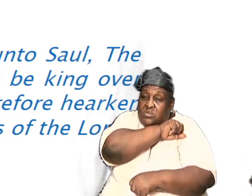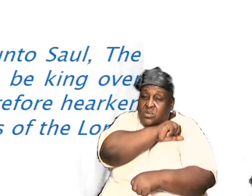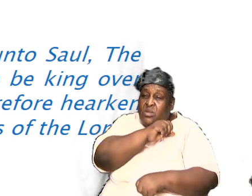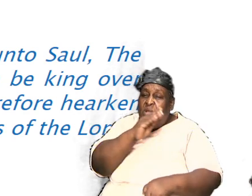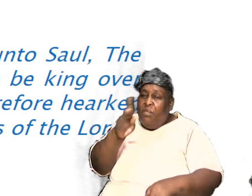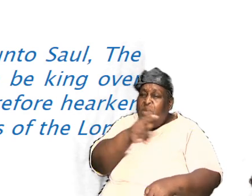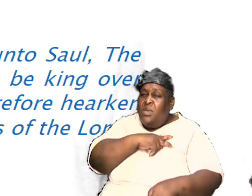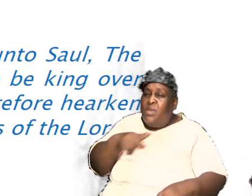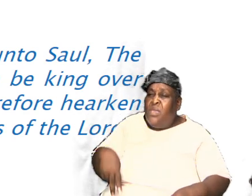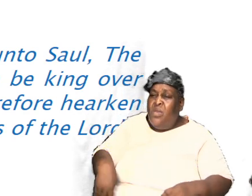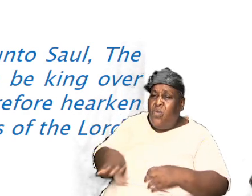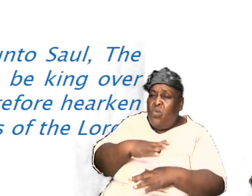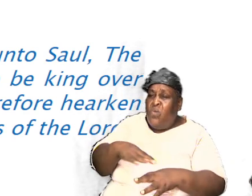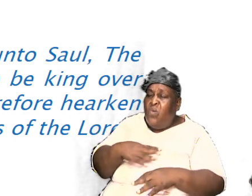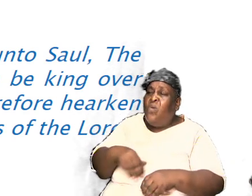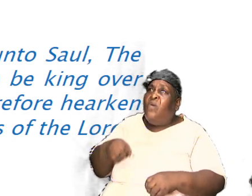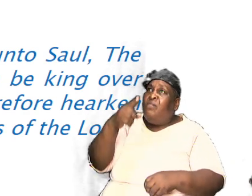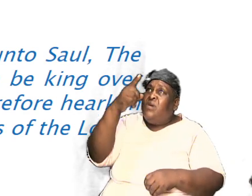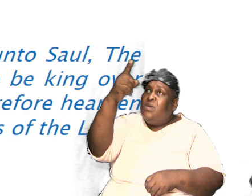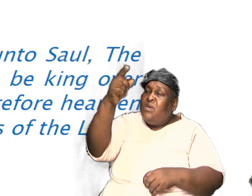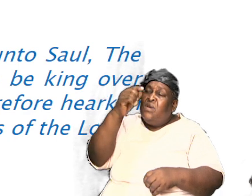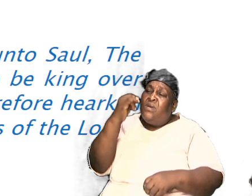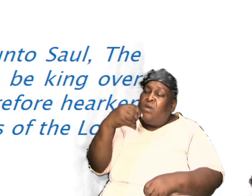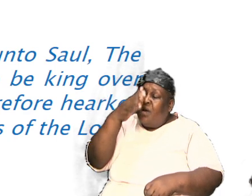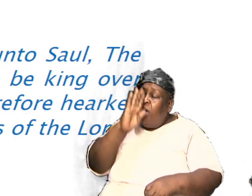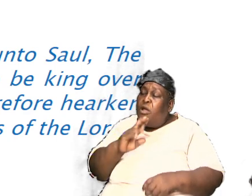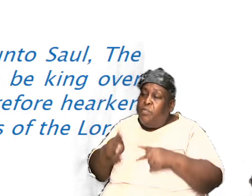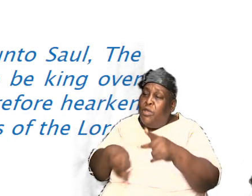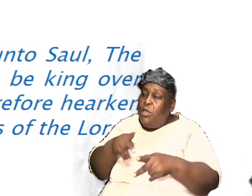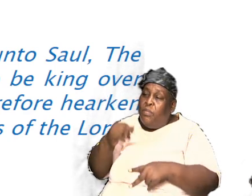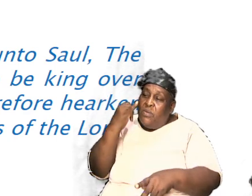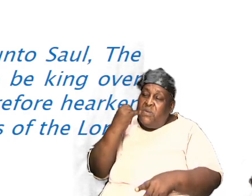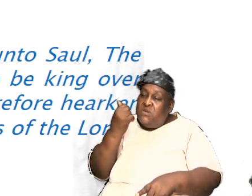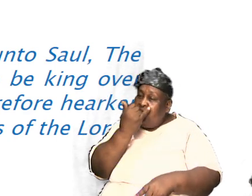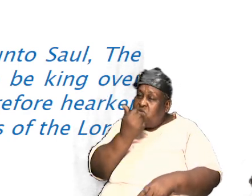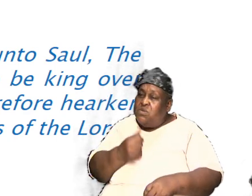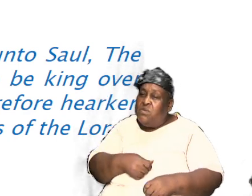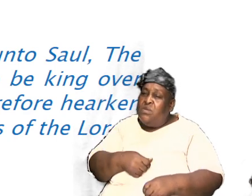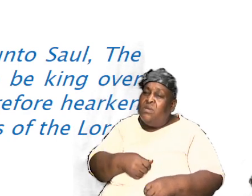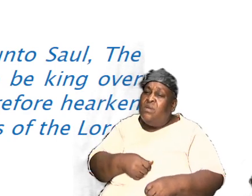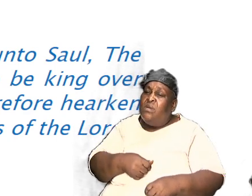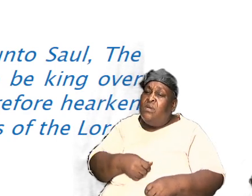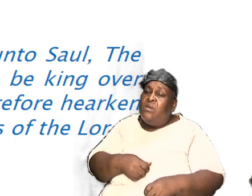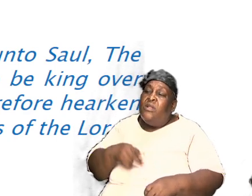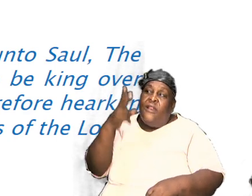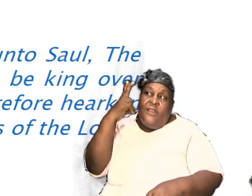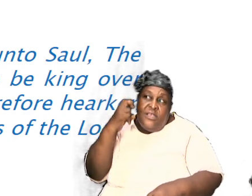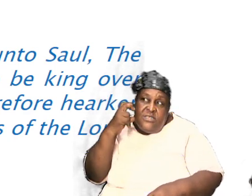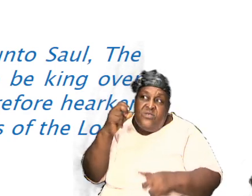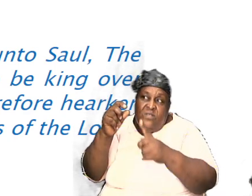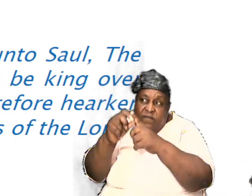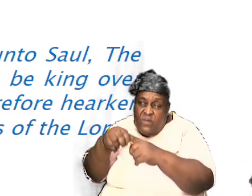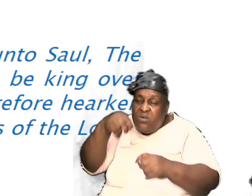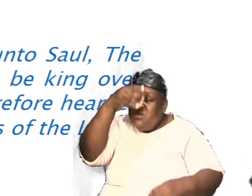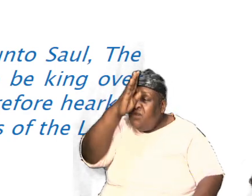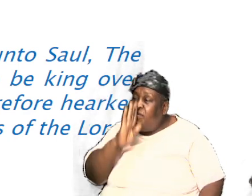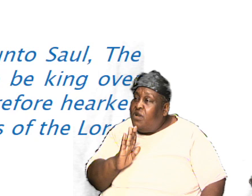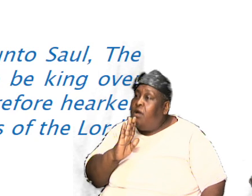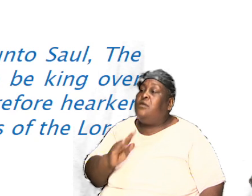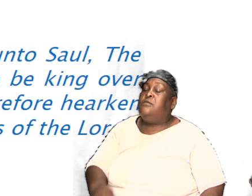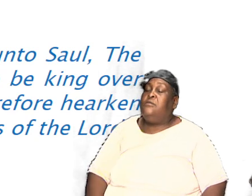to be king over his people, over Israel. Now therefore, hearken unto the voice of the word of the